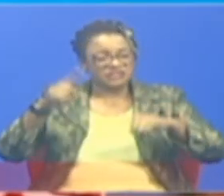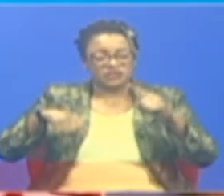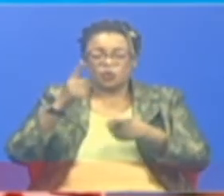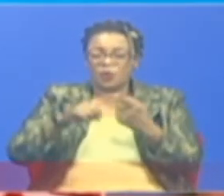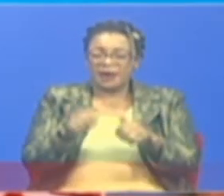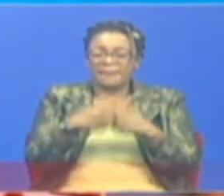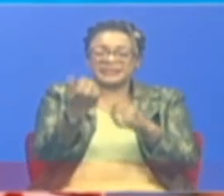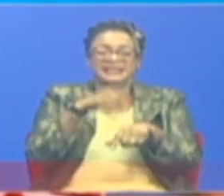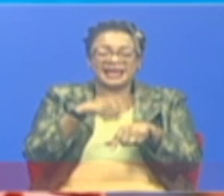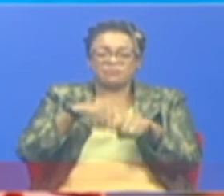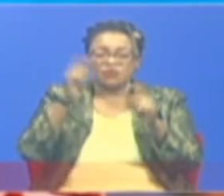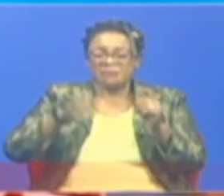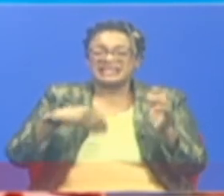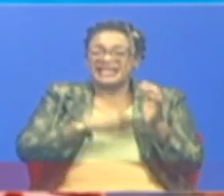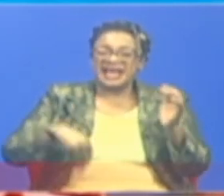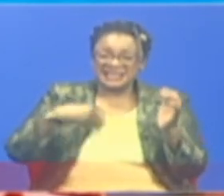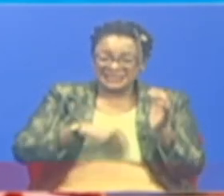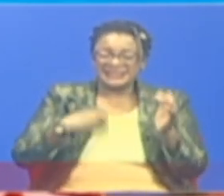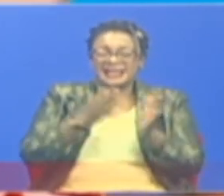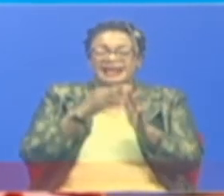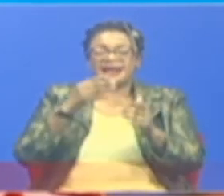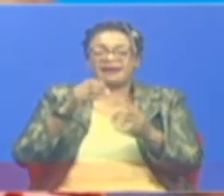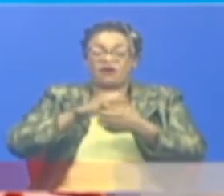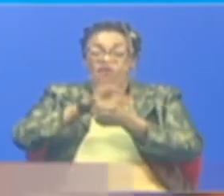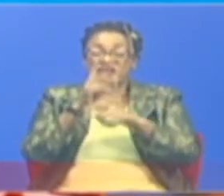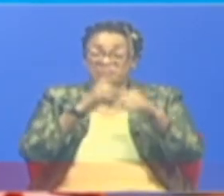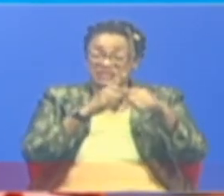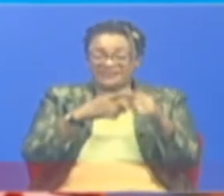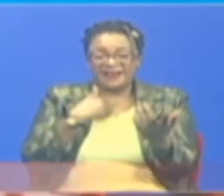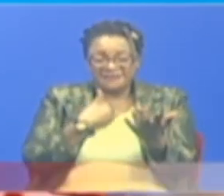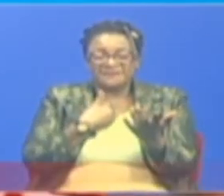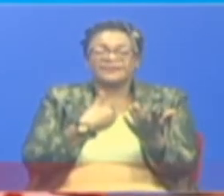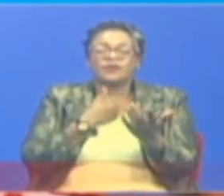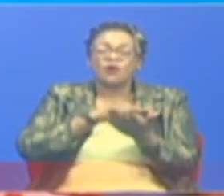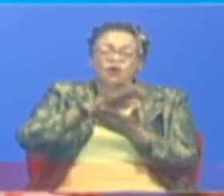have to undergo dialysis and you're COVID positive? All these are things that we've put into